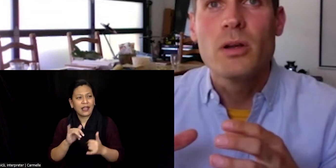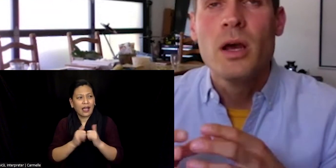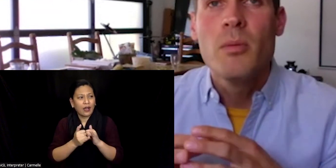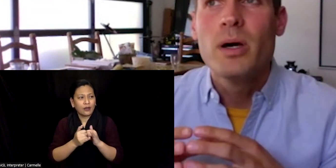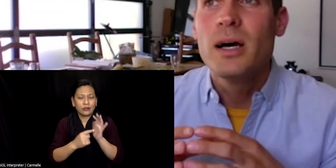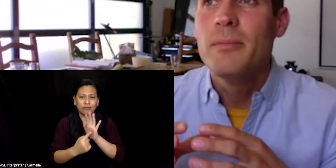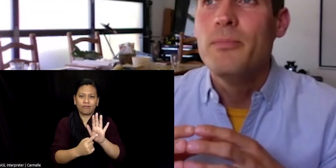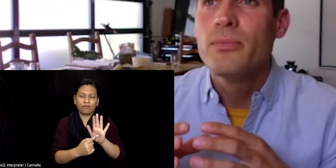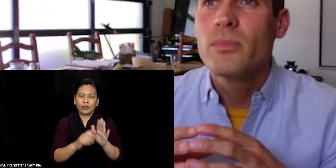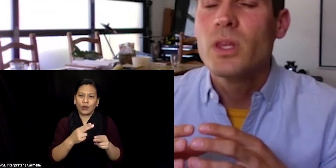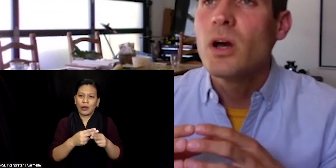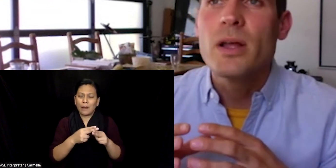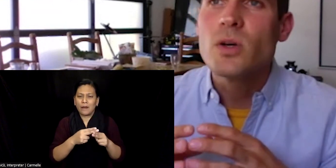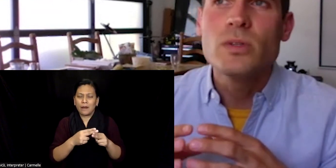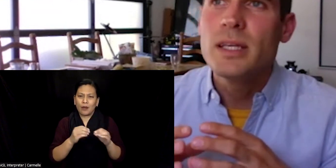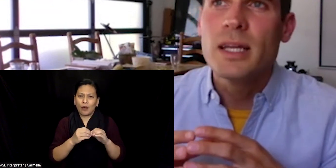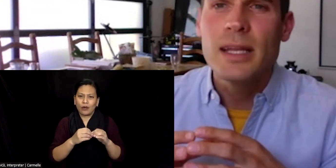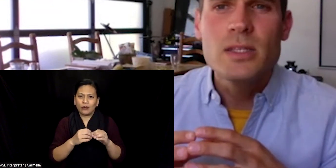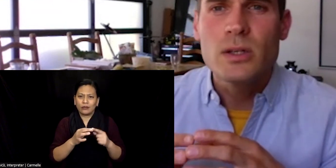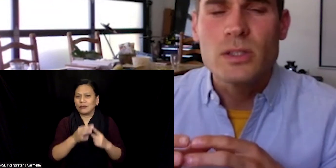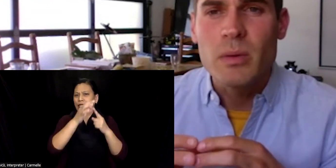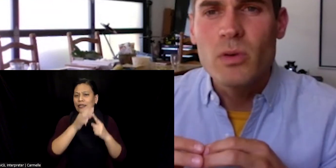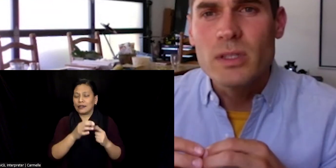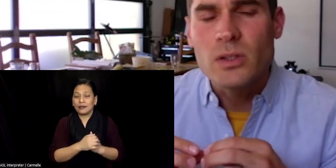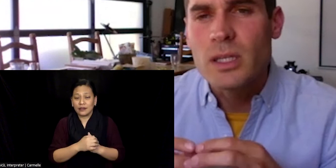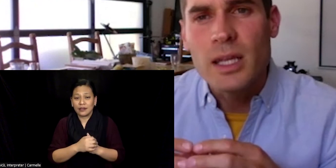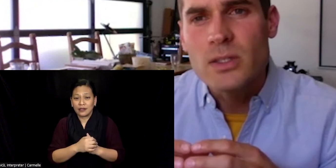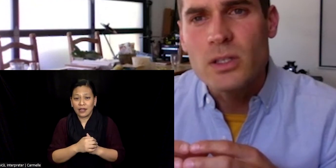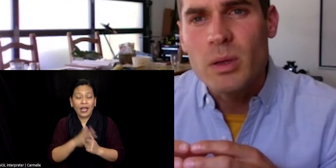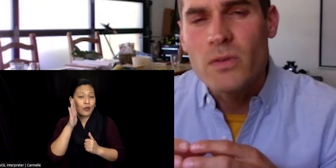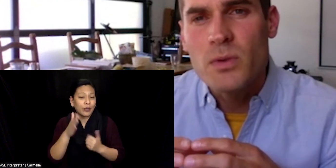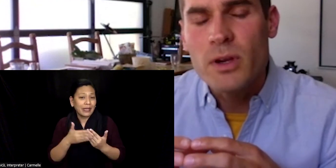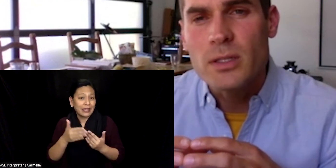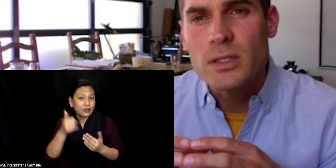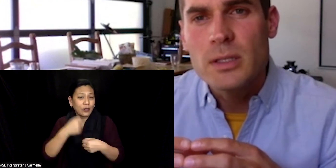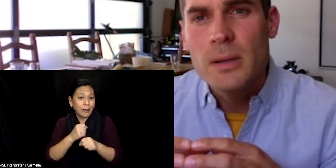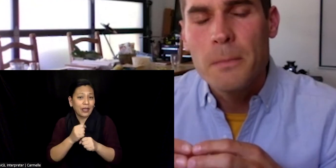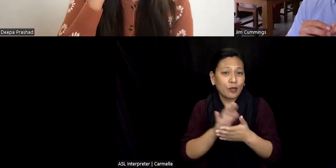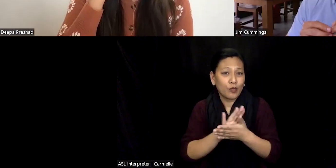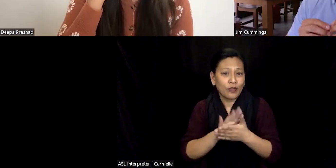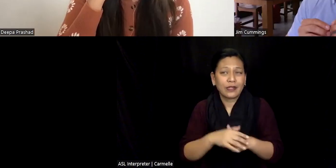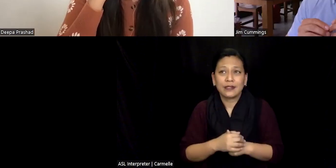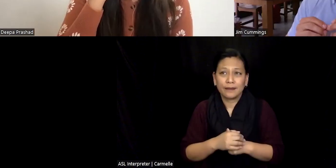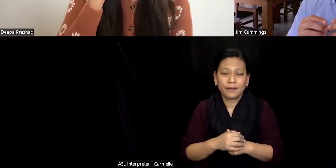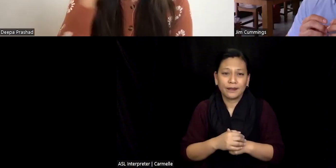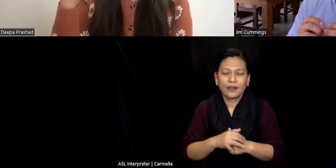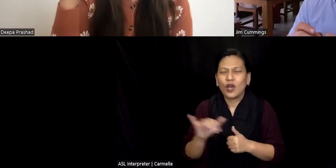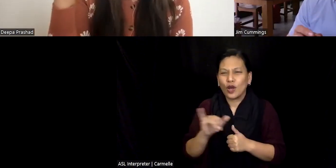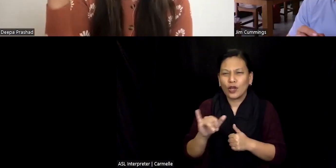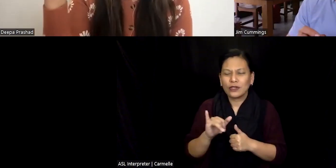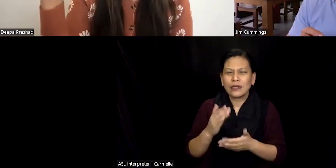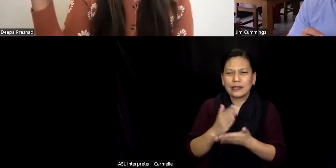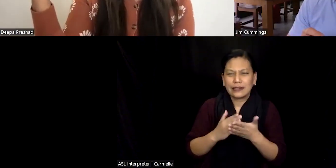apart. But you know, it's only going to get easier to make movies, and it's only going to get easier to make movies with your friends. I think another thing is fear